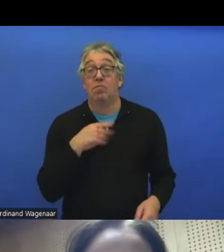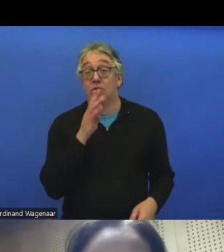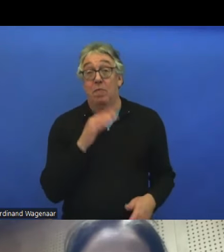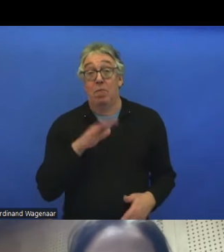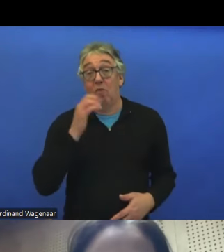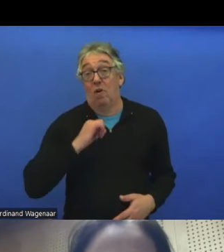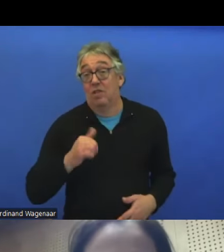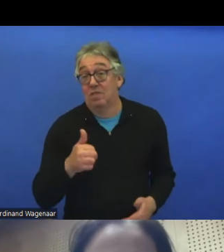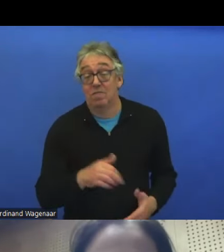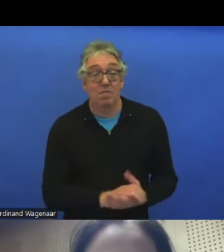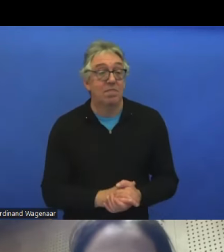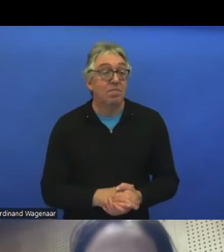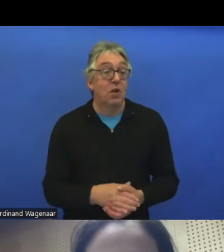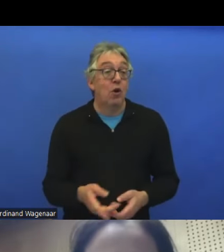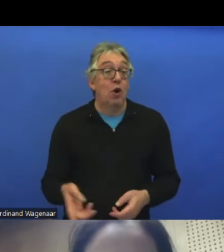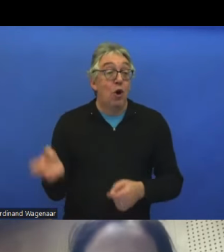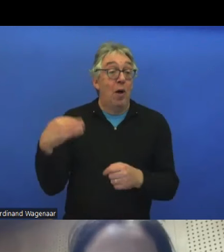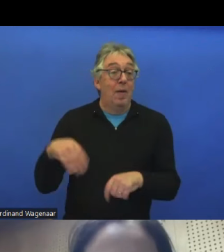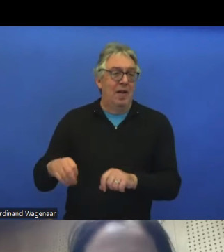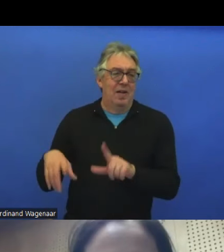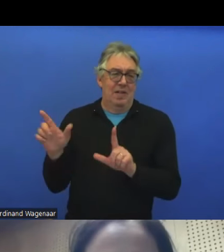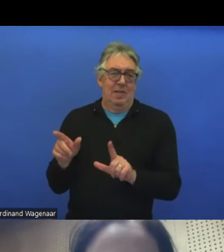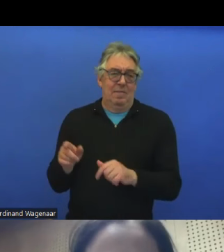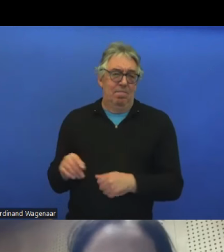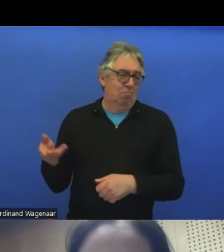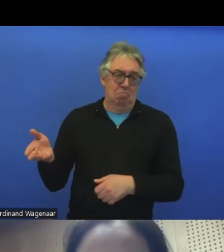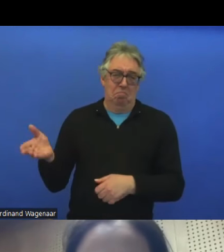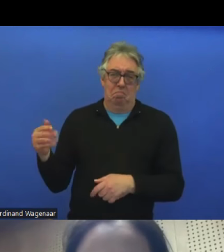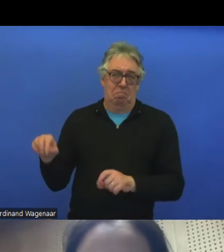Then we'll go to the next slide, because this may be not the most important